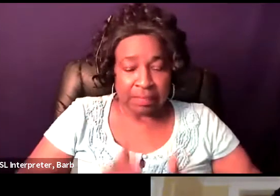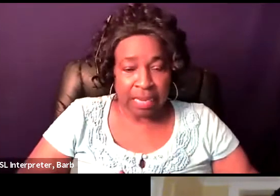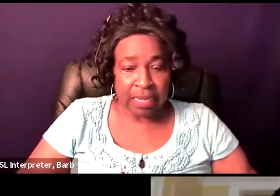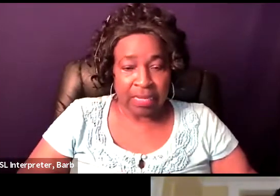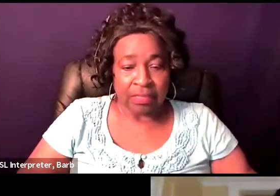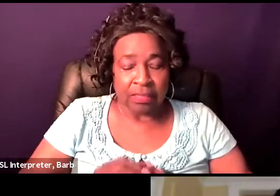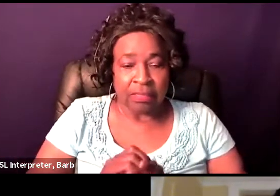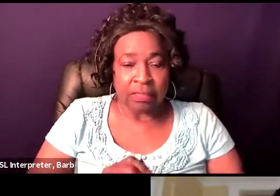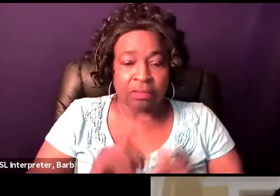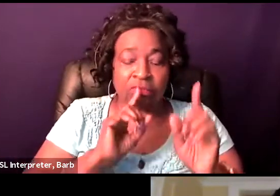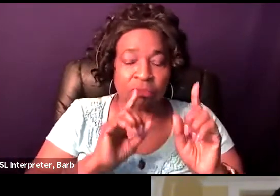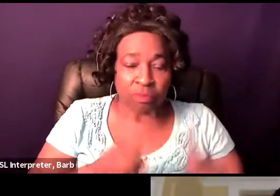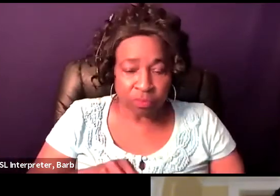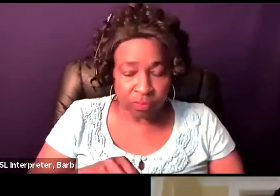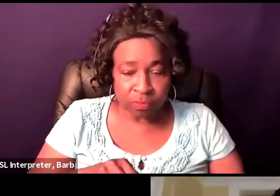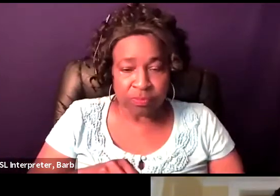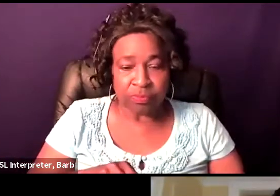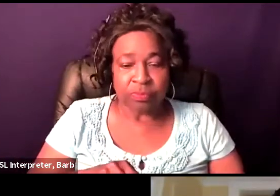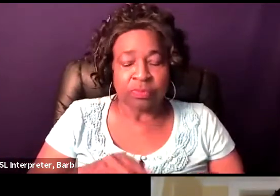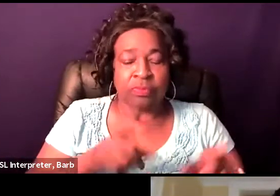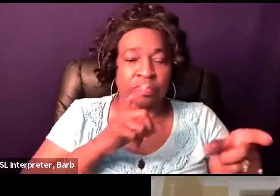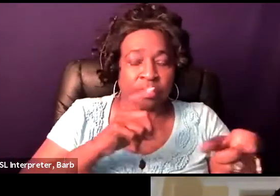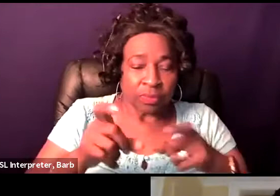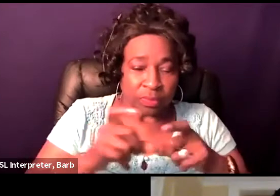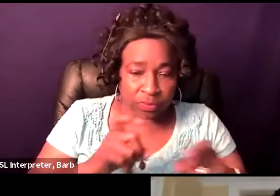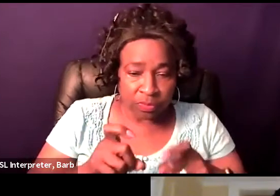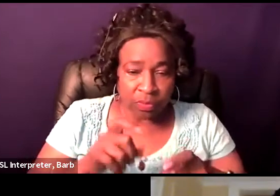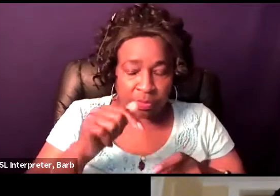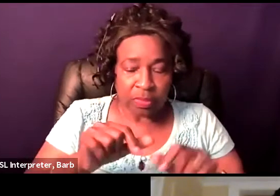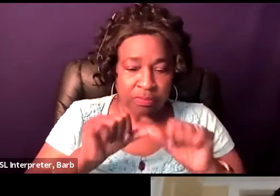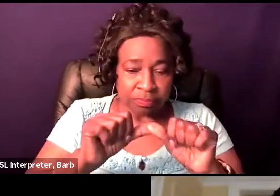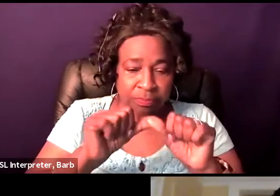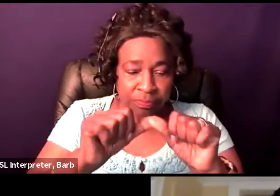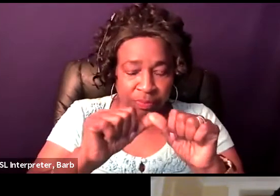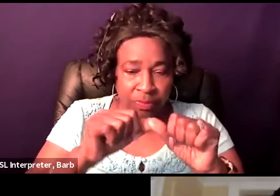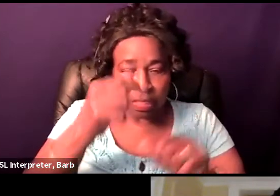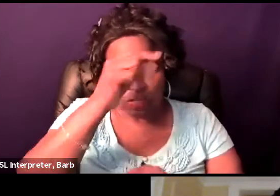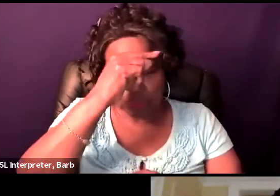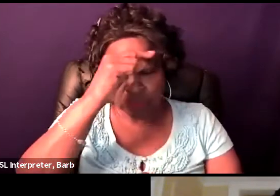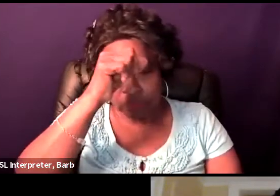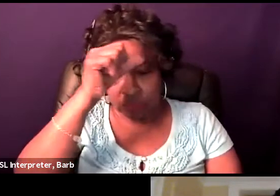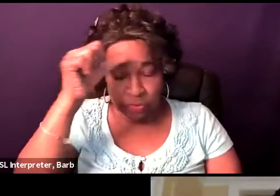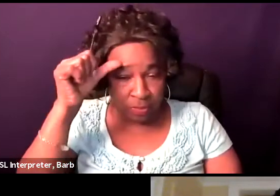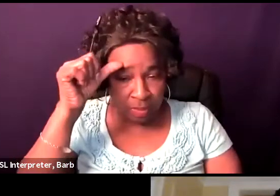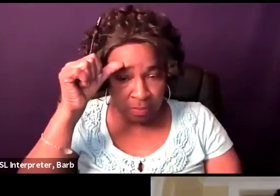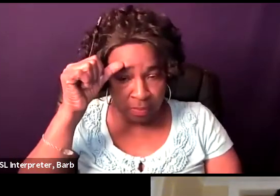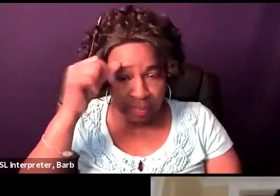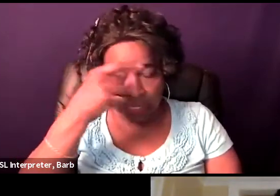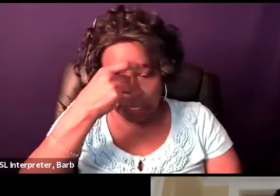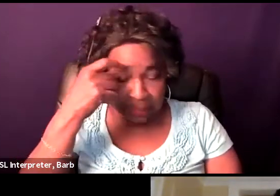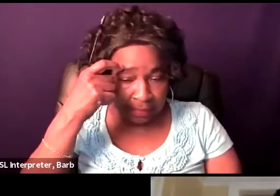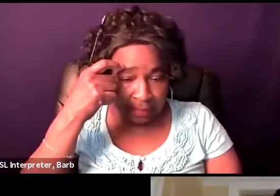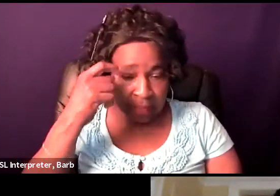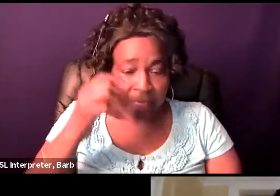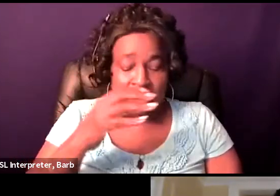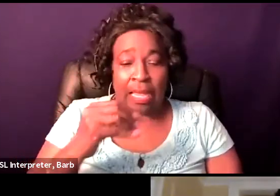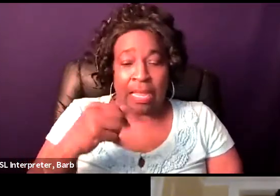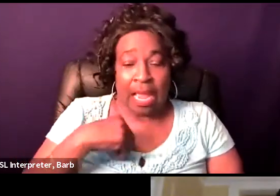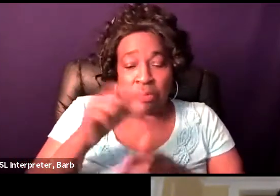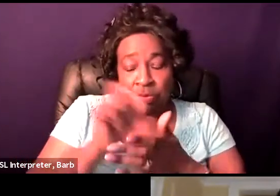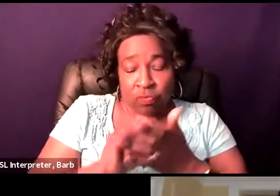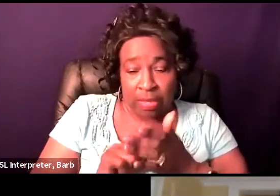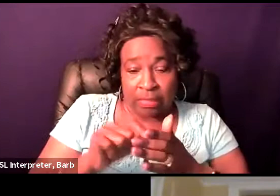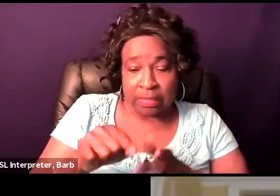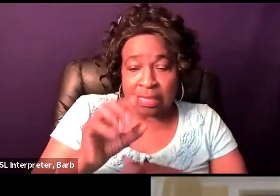to, addressing these ongoing traumas. And initially I was writing it more as a utopian